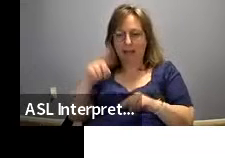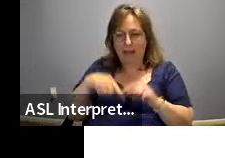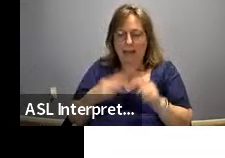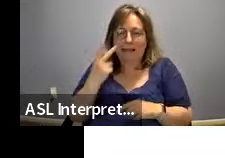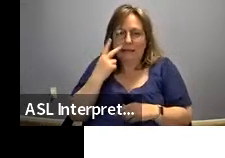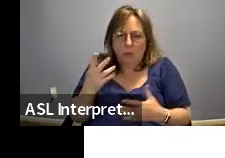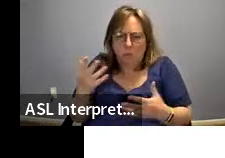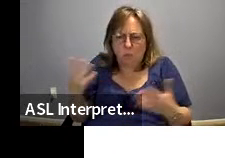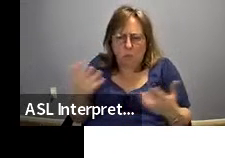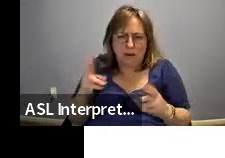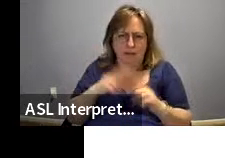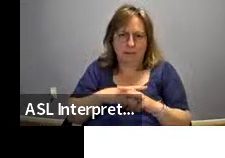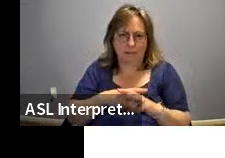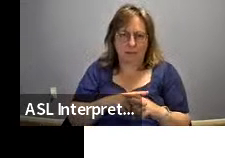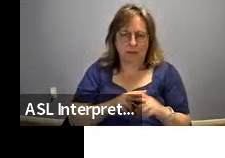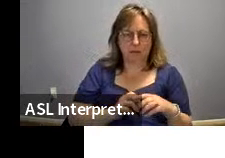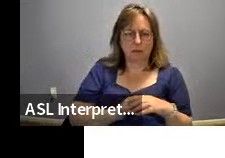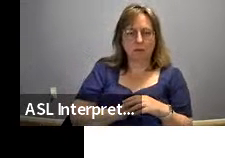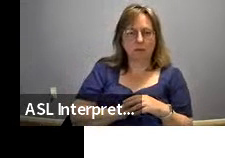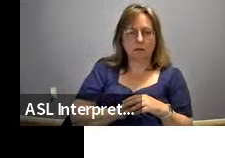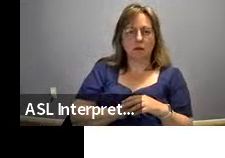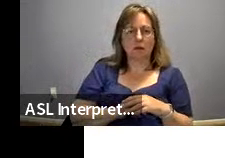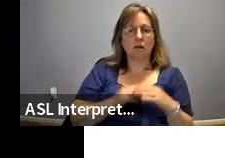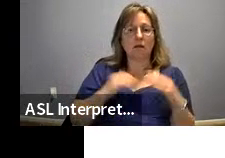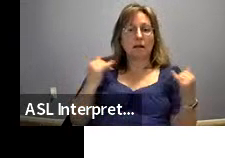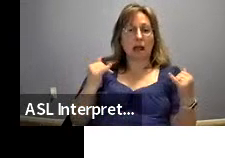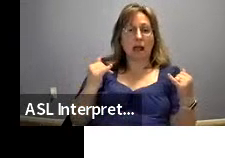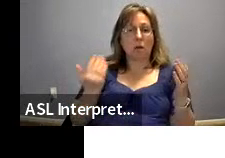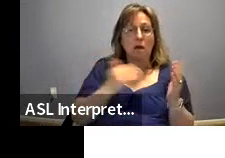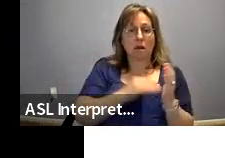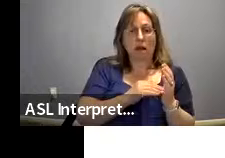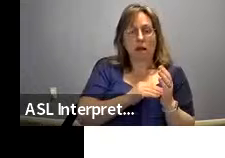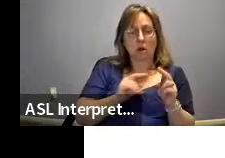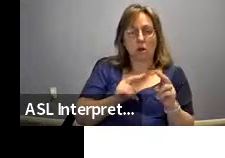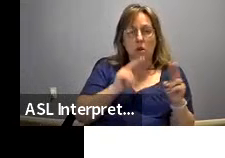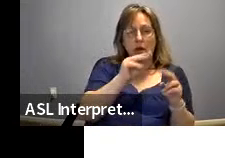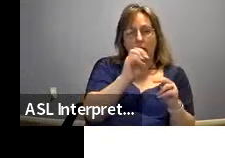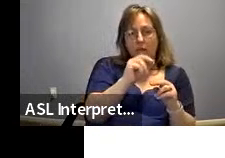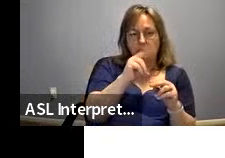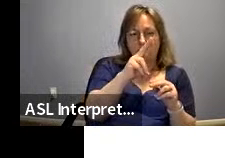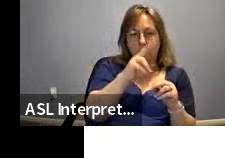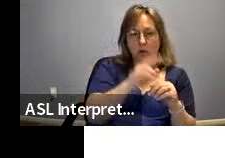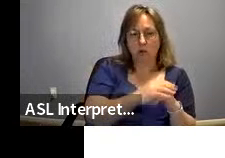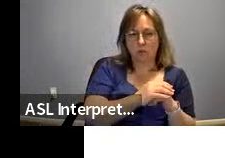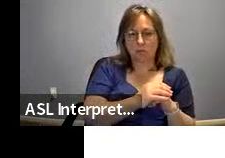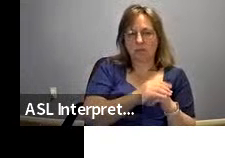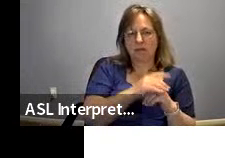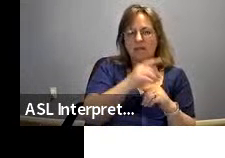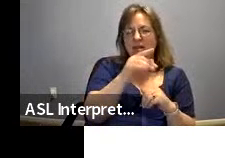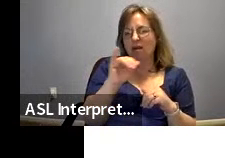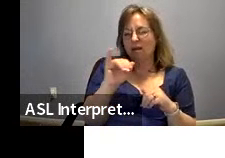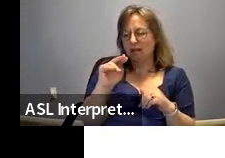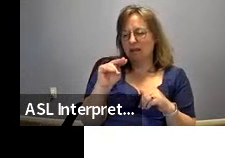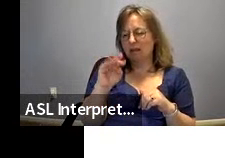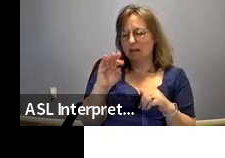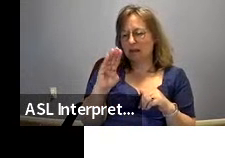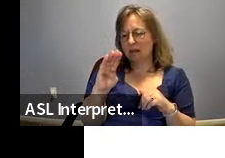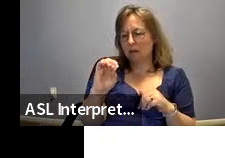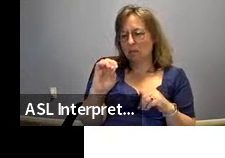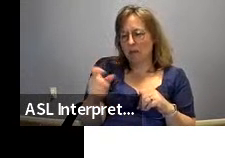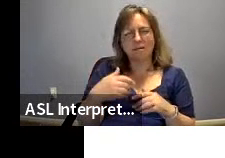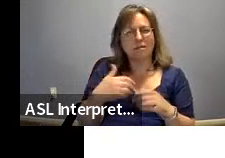assignment. Now we'll look at the menu. We have an inbox. Most teachers don't use the Canvas inbox for